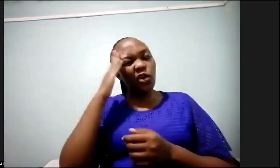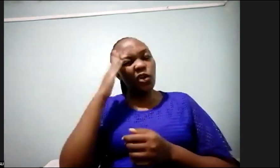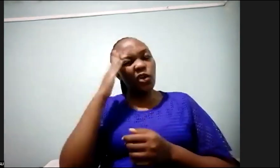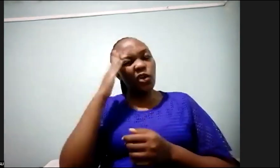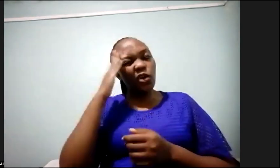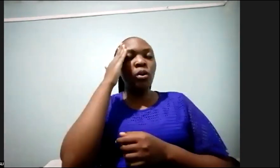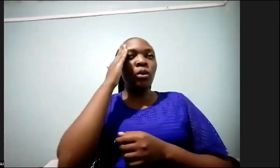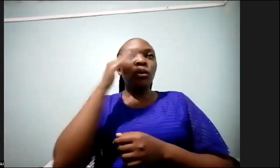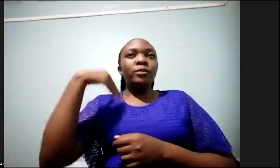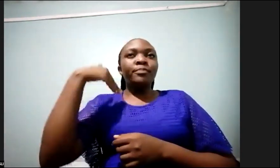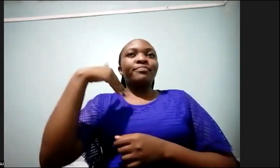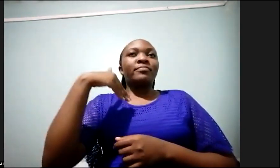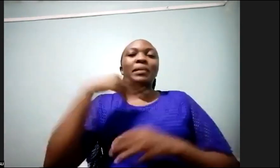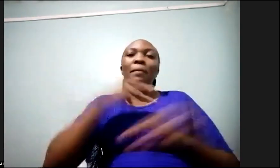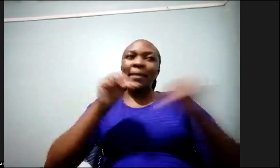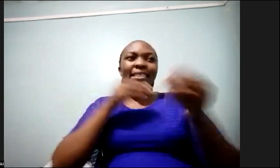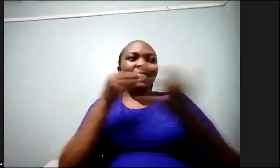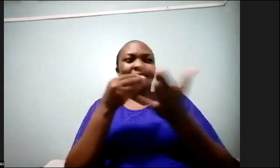up. I don't know whether George